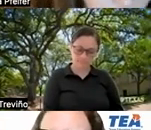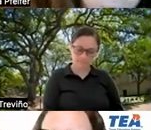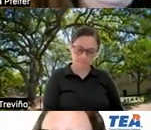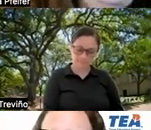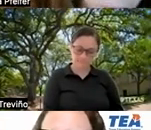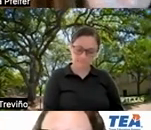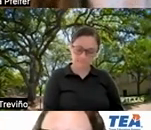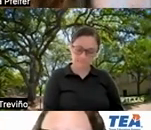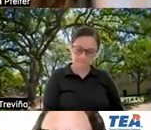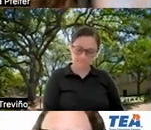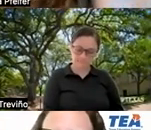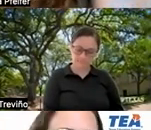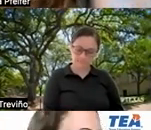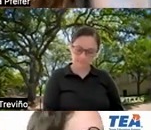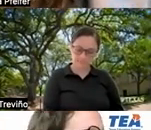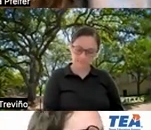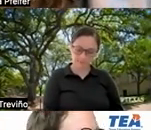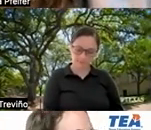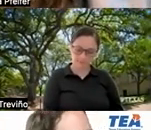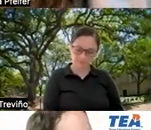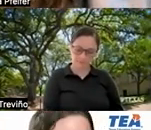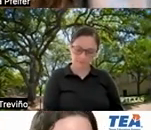Becky Huskeeler. Here.